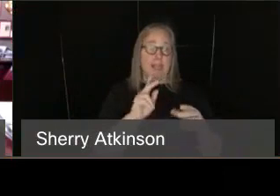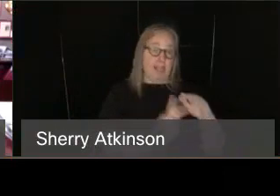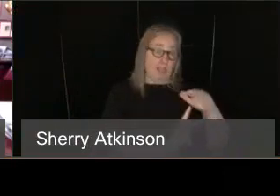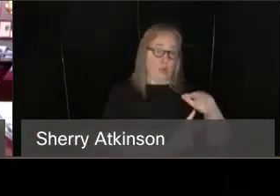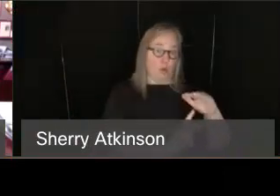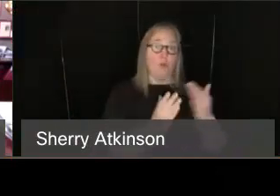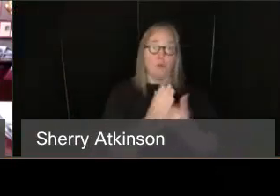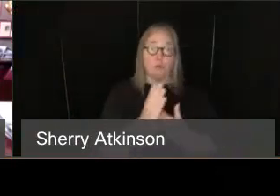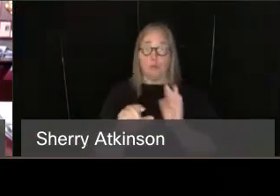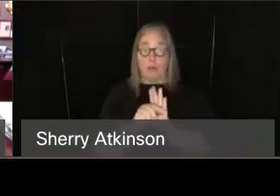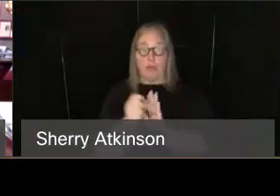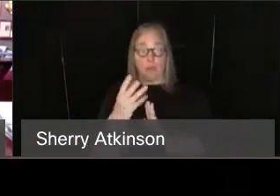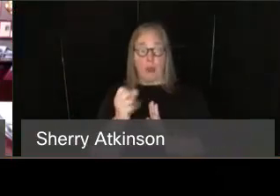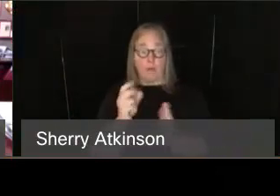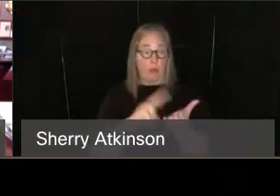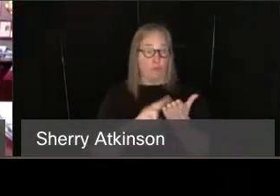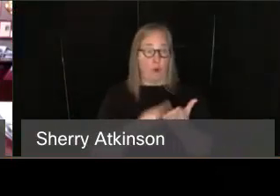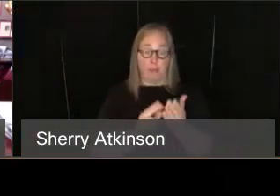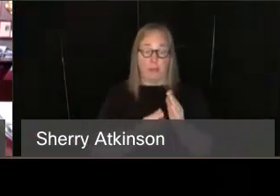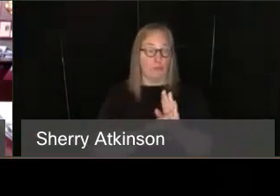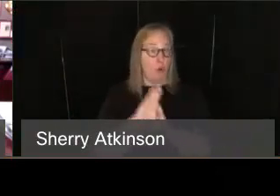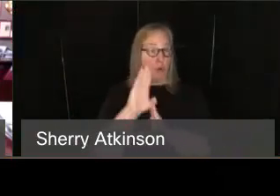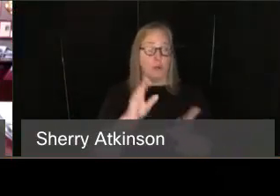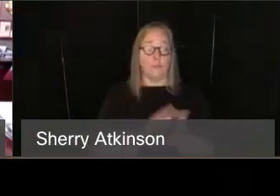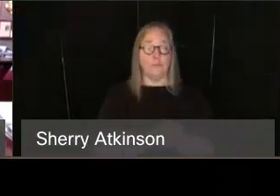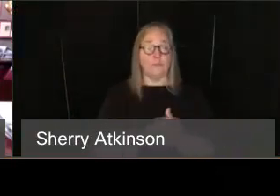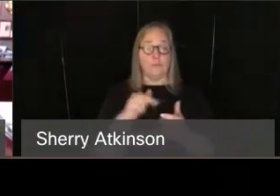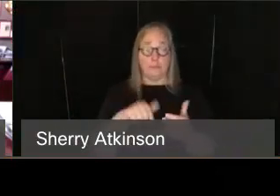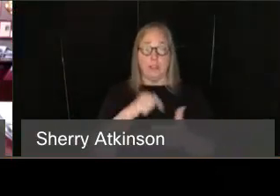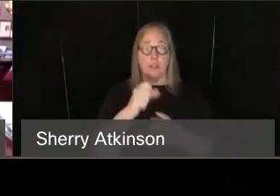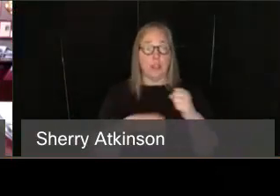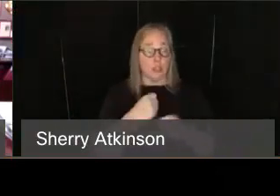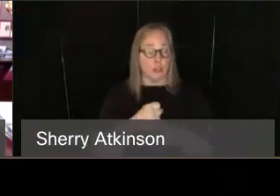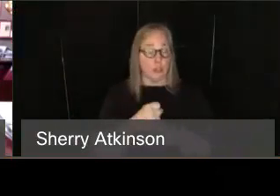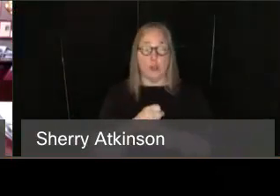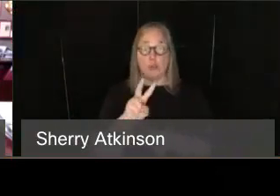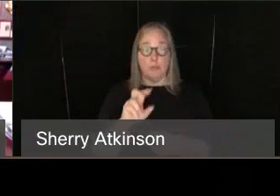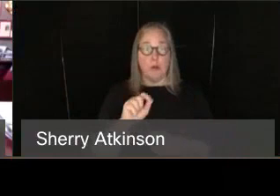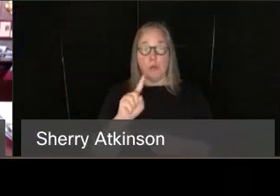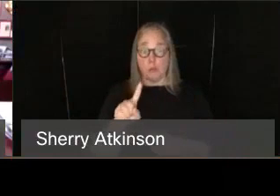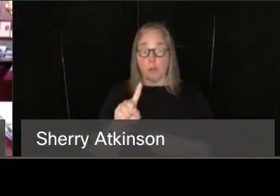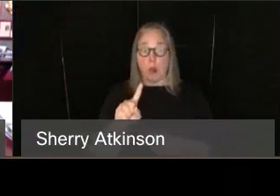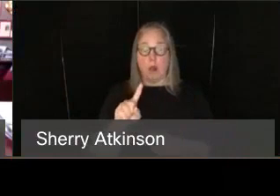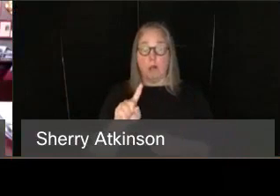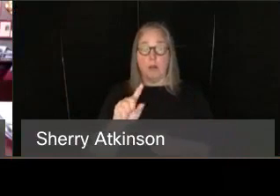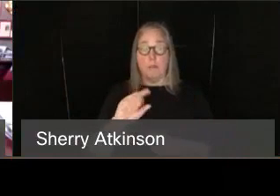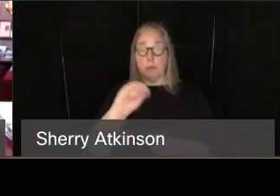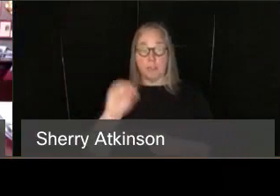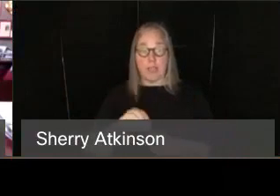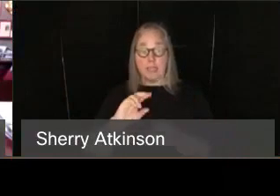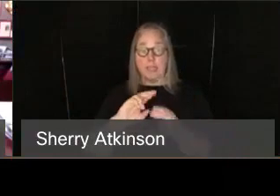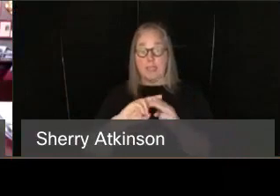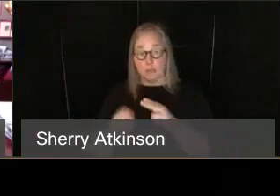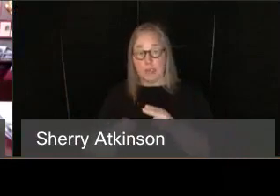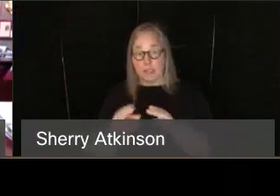growth. This year's 2.1% decrease in enrollment is exhibited here.